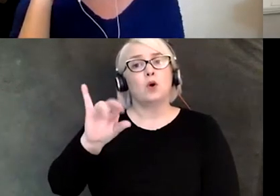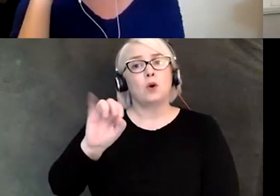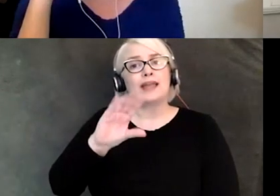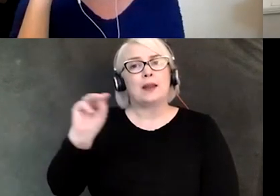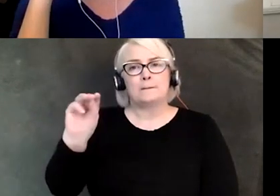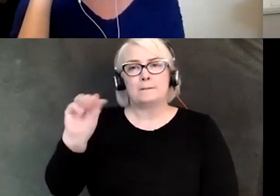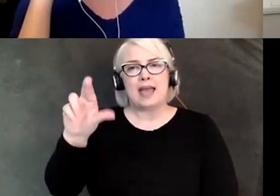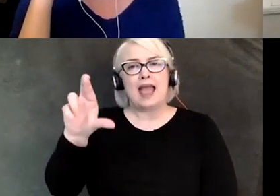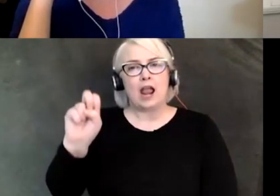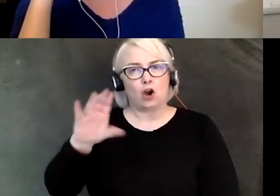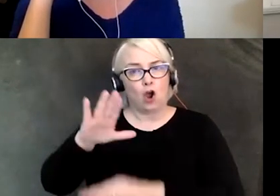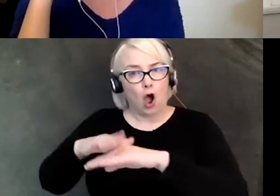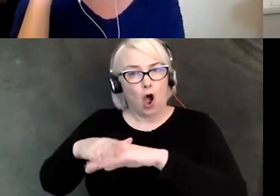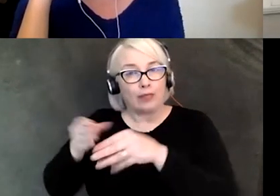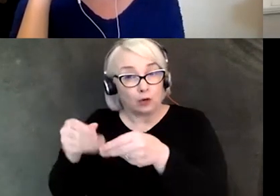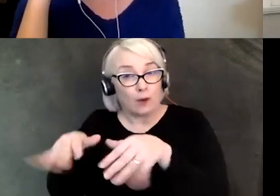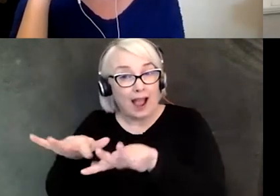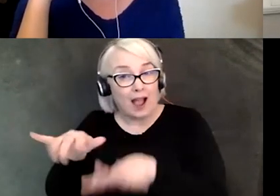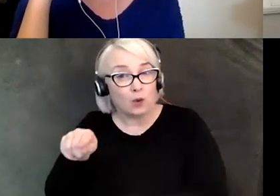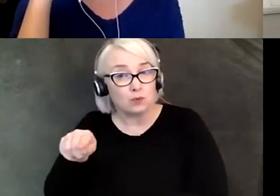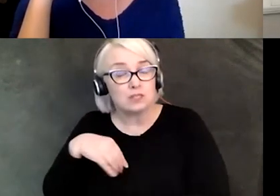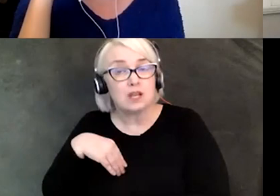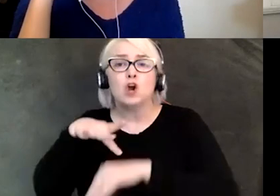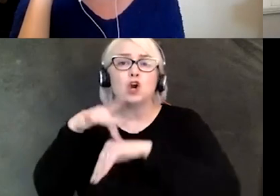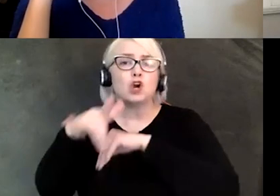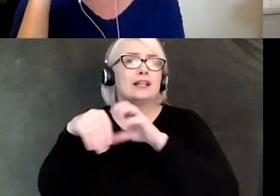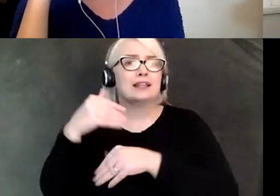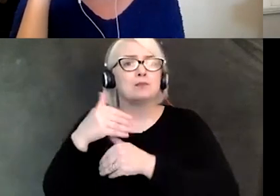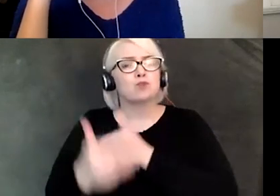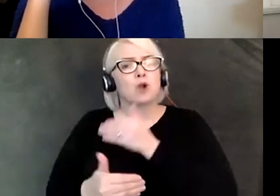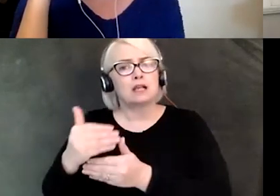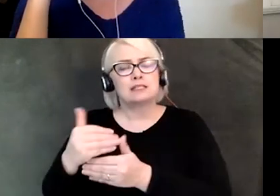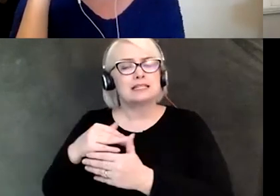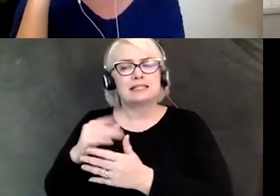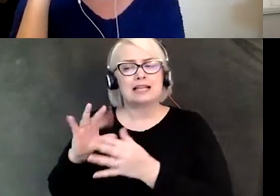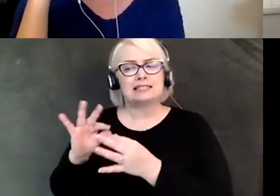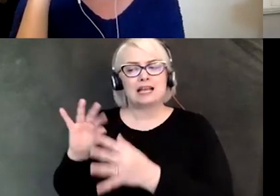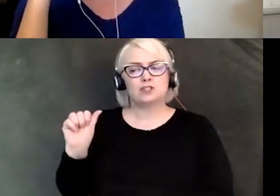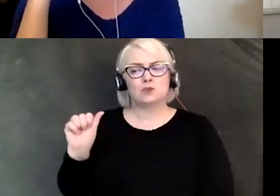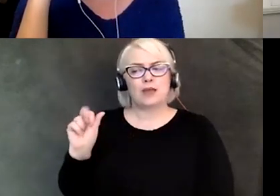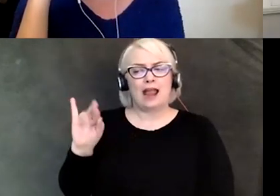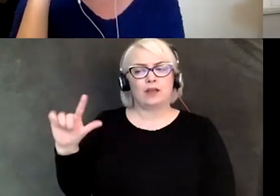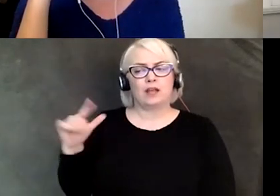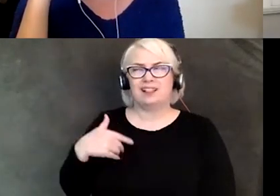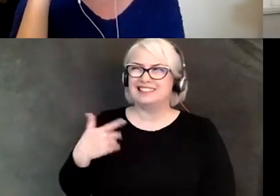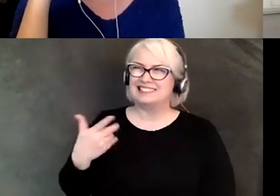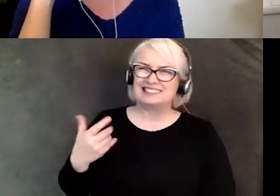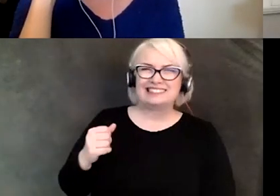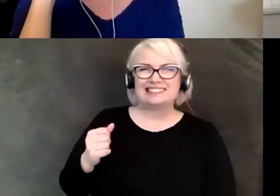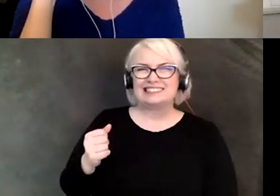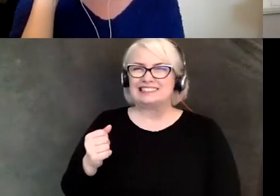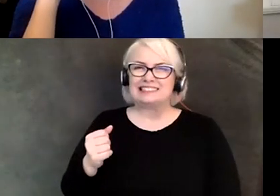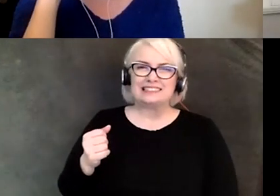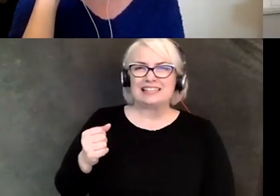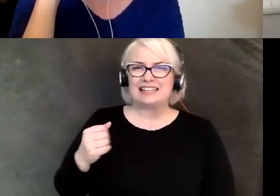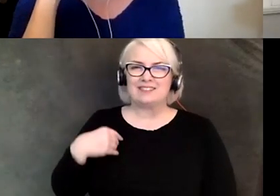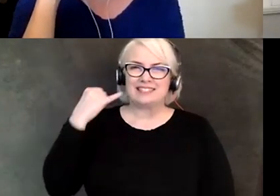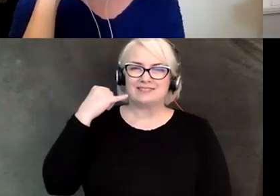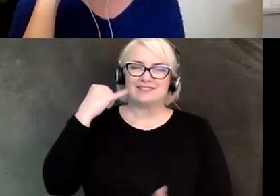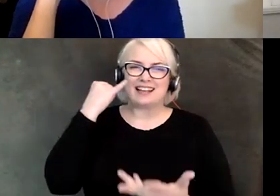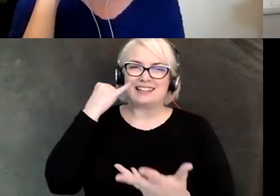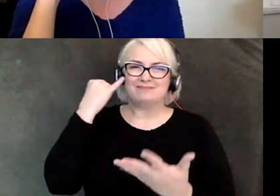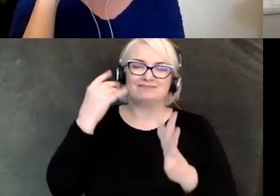And early in the process, I said to Ariel, I said, well, I don't, you know, I had this stuff with mayor. I got to have these